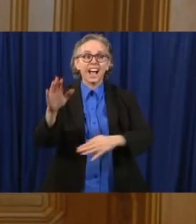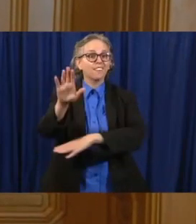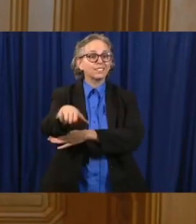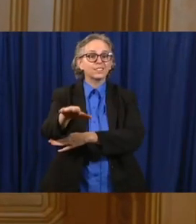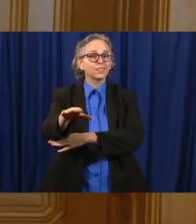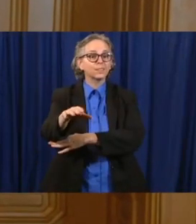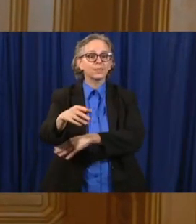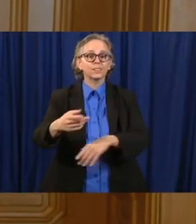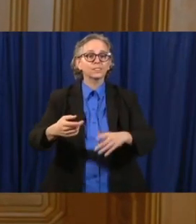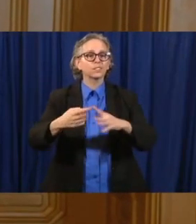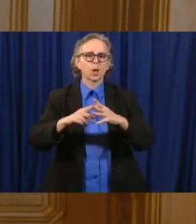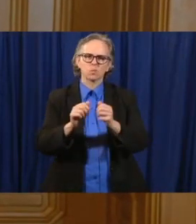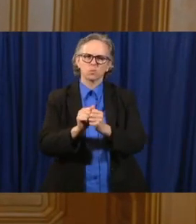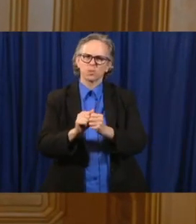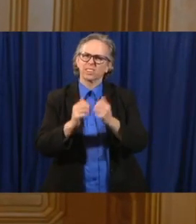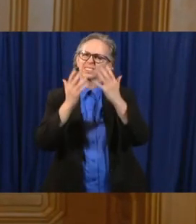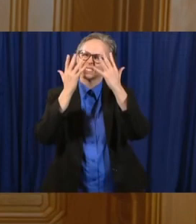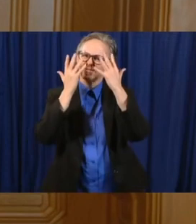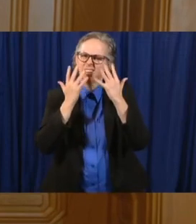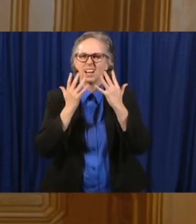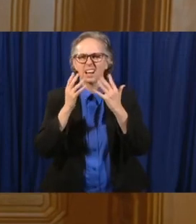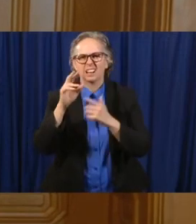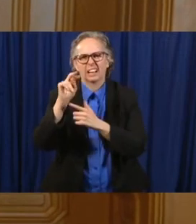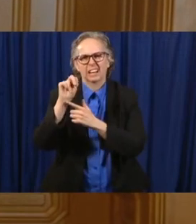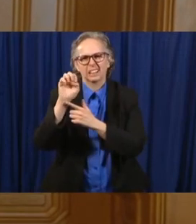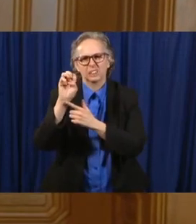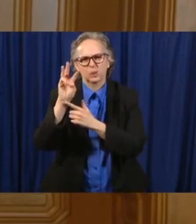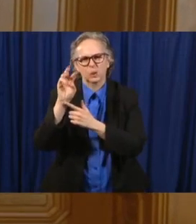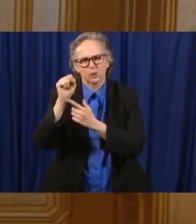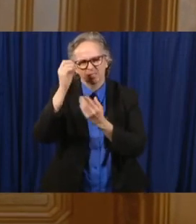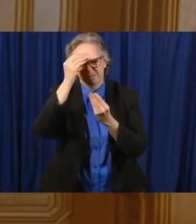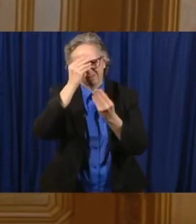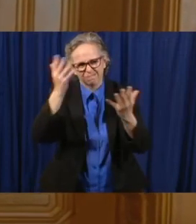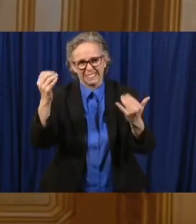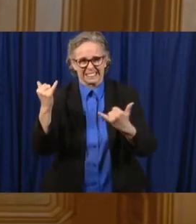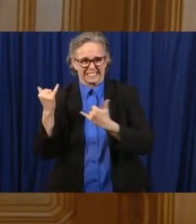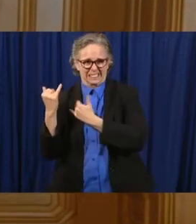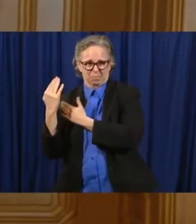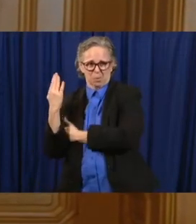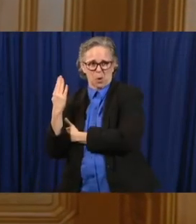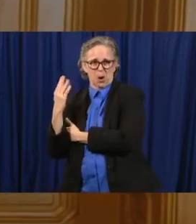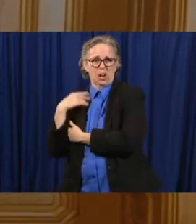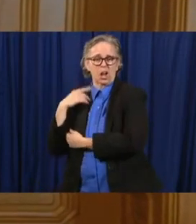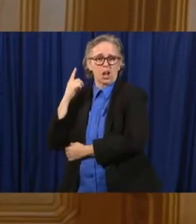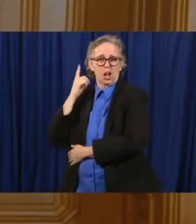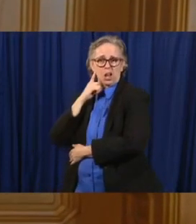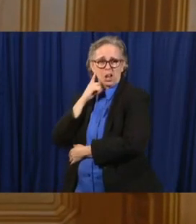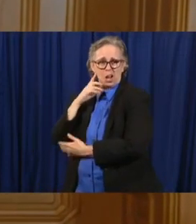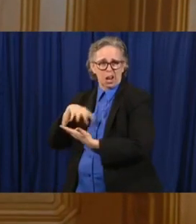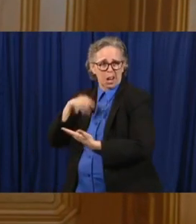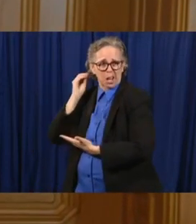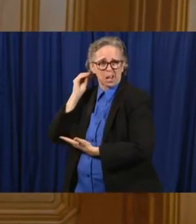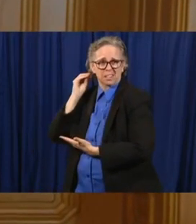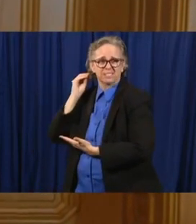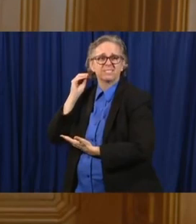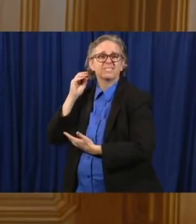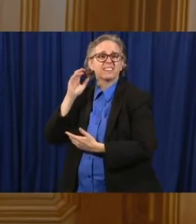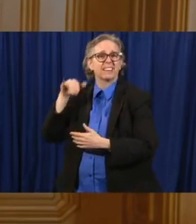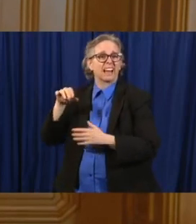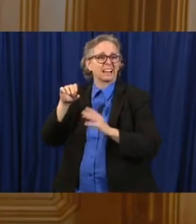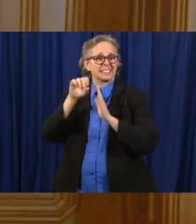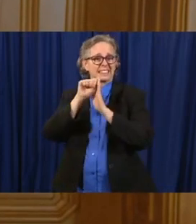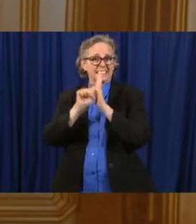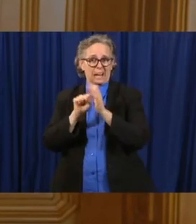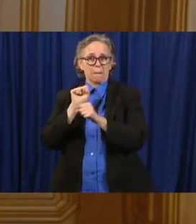Ohio. 5,148 cases right now, up 366 cases from yesterday. Let's listen in. State employee